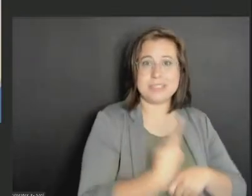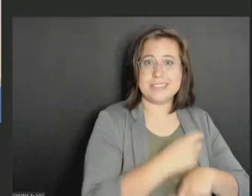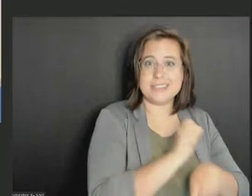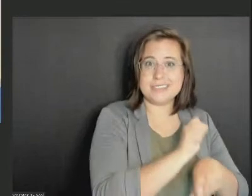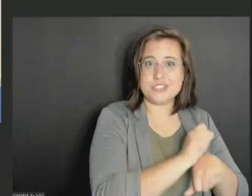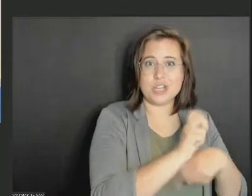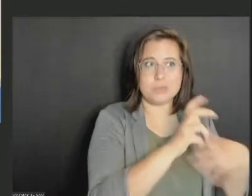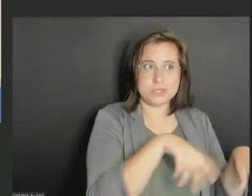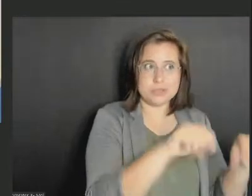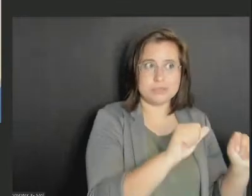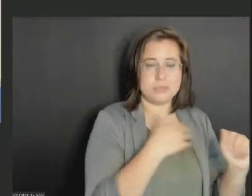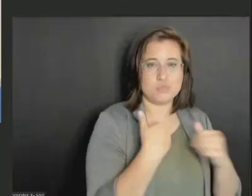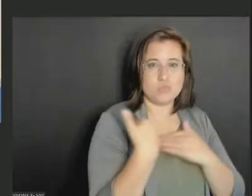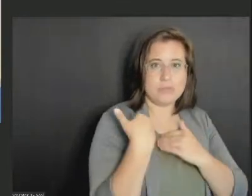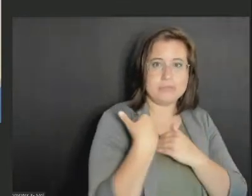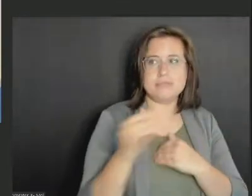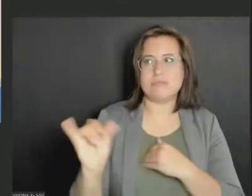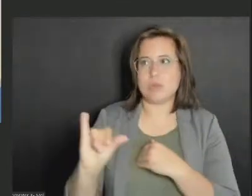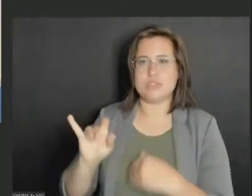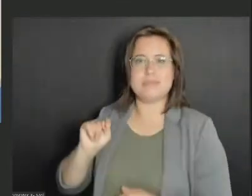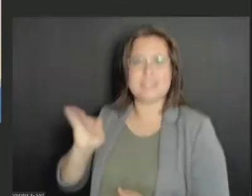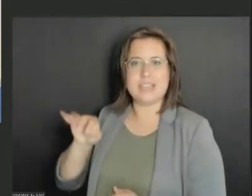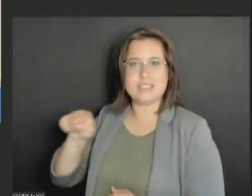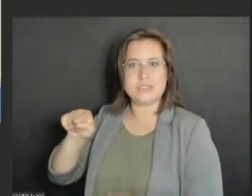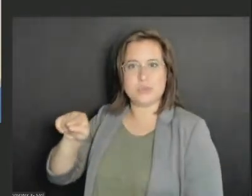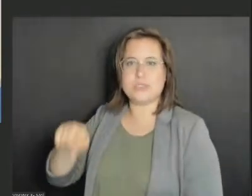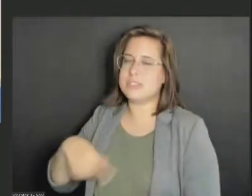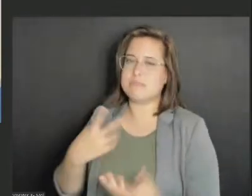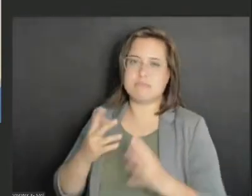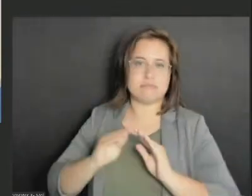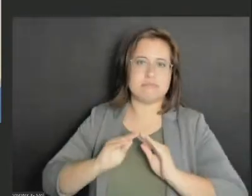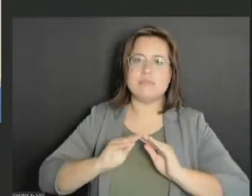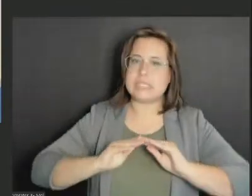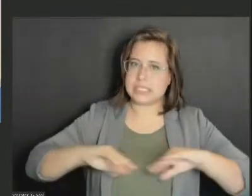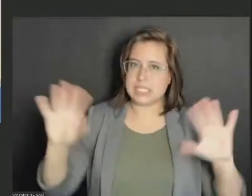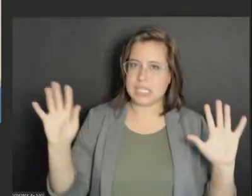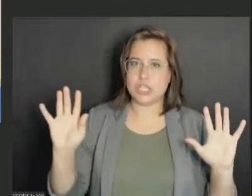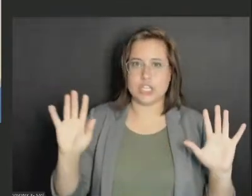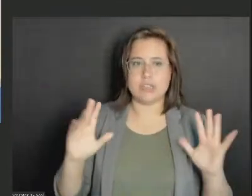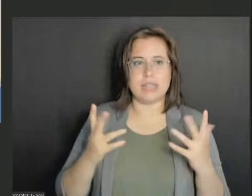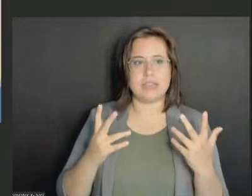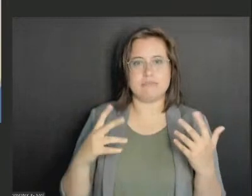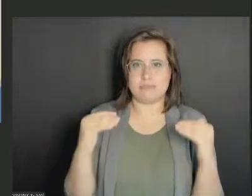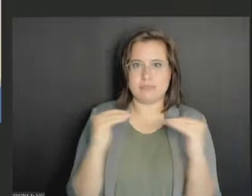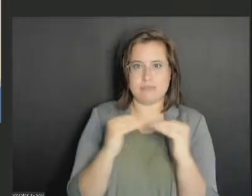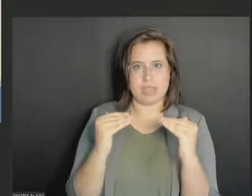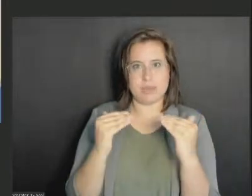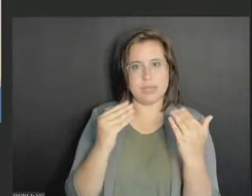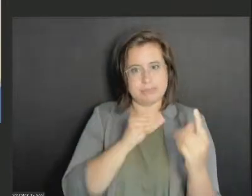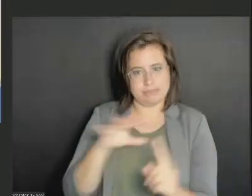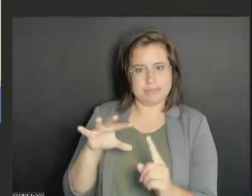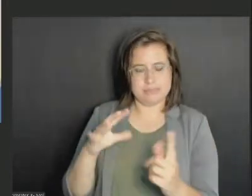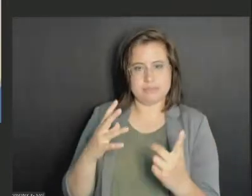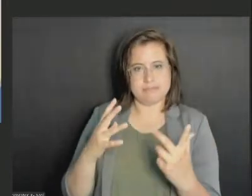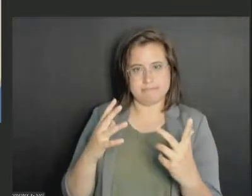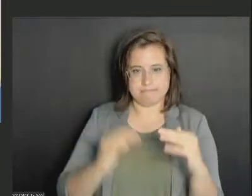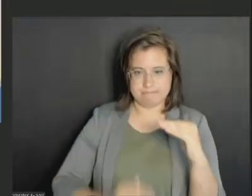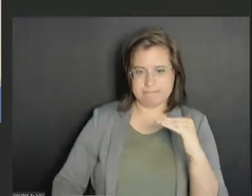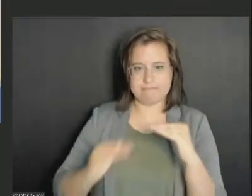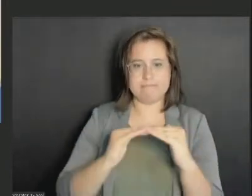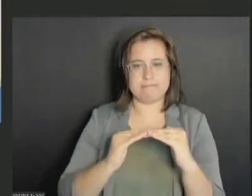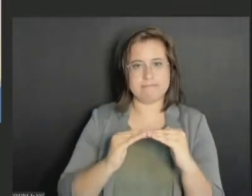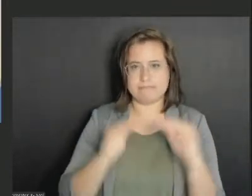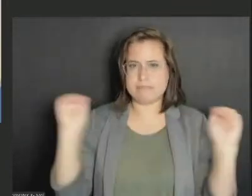this task force. And it's clear that advancing equity is really on all of us to do.